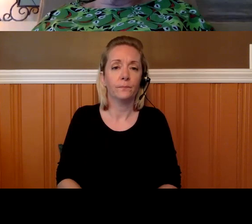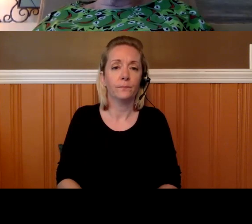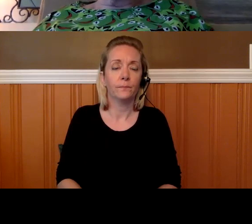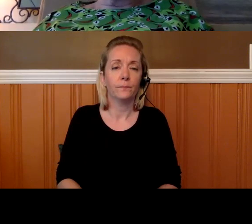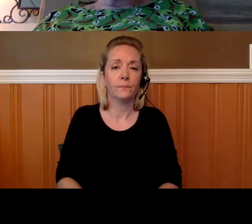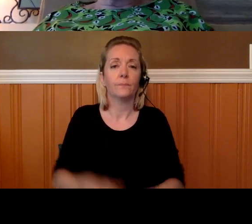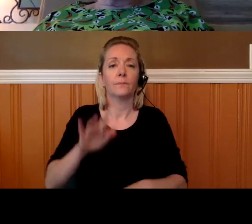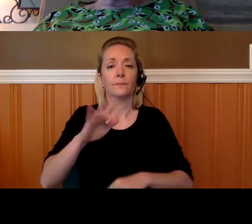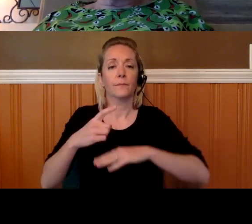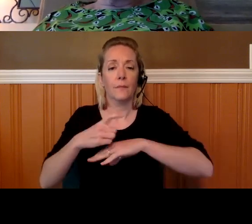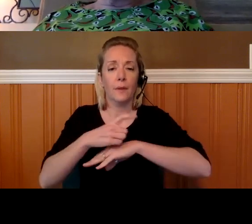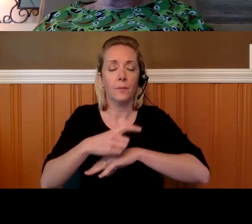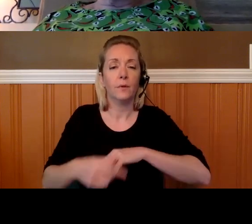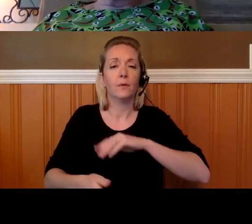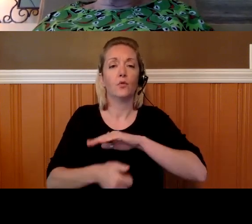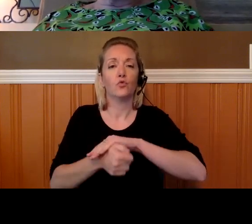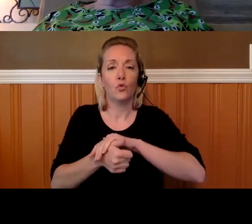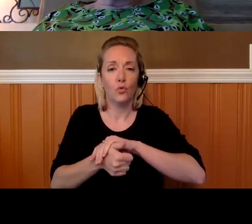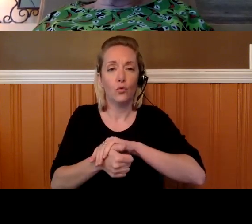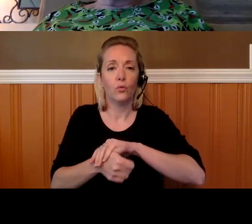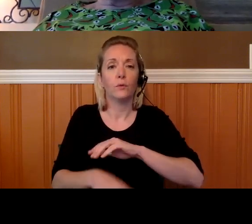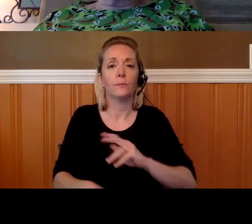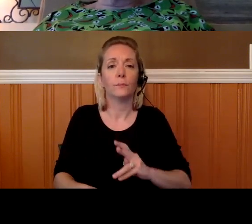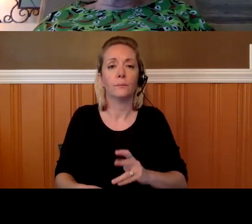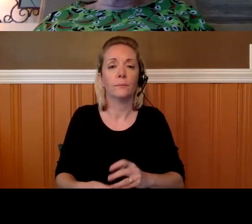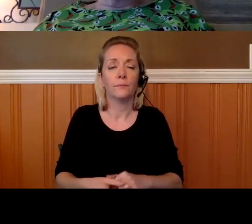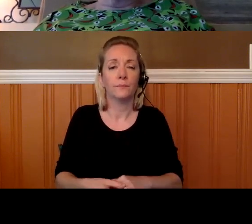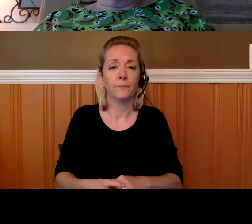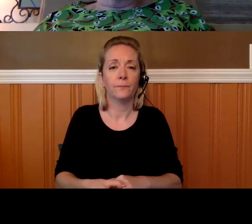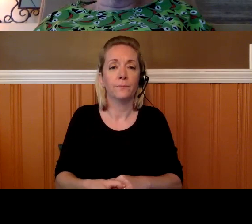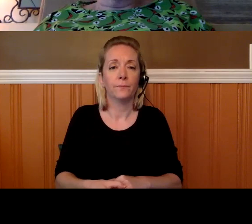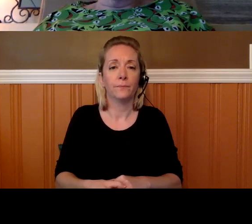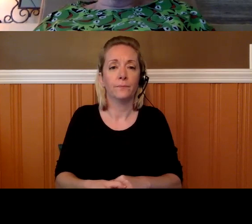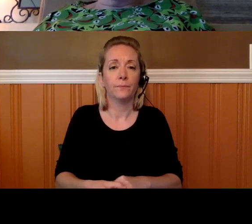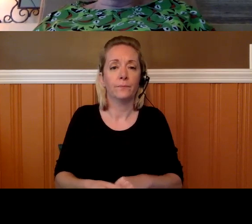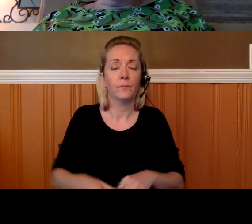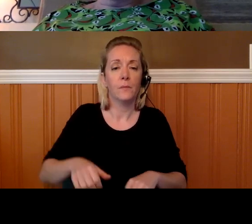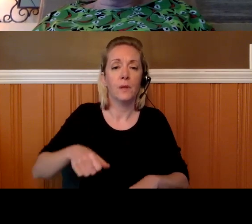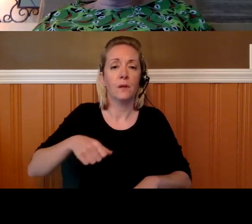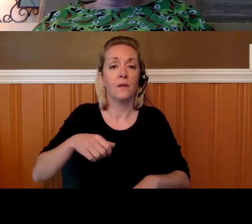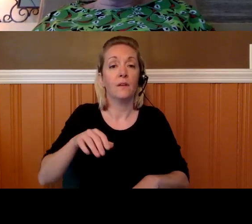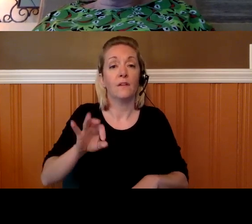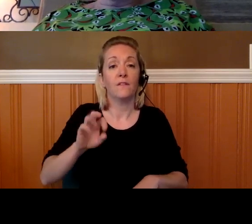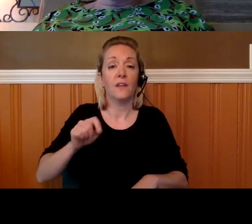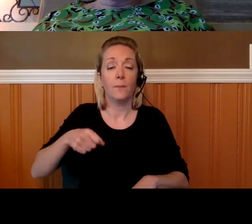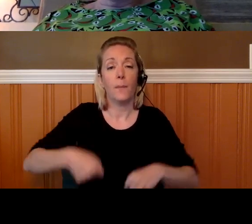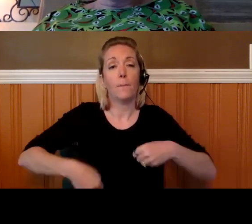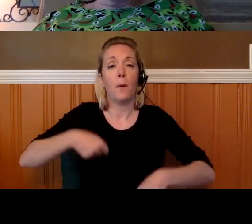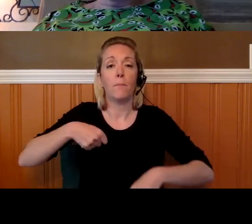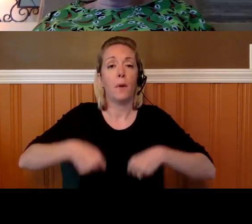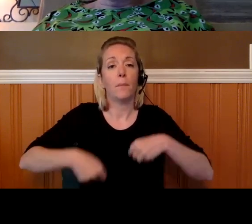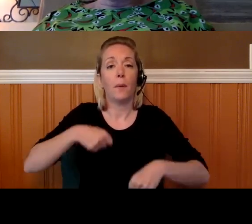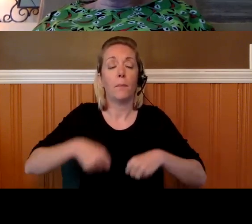Caterpillar. Turtle. I know. Stomp your feet, clap your hands. Everybody ready for